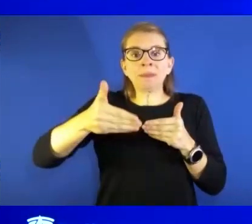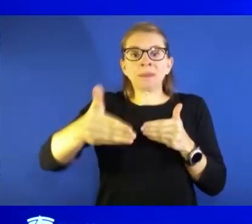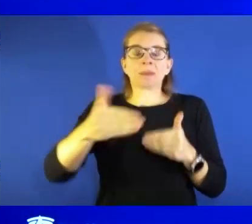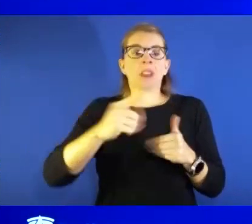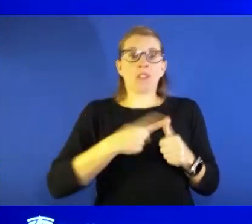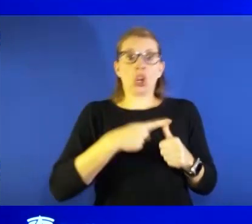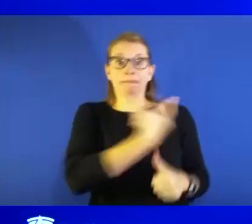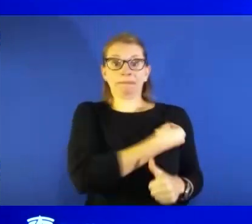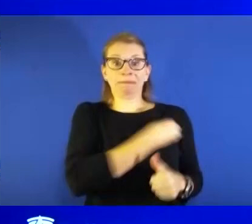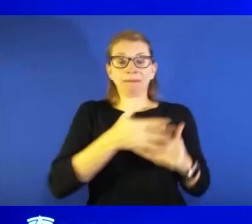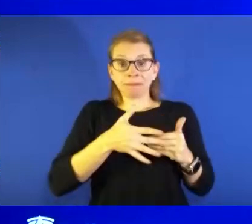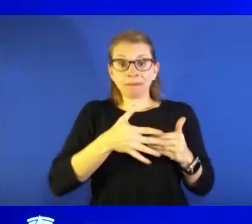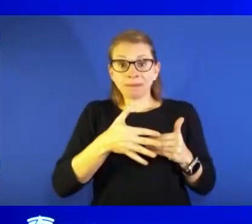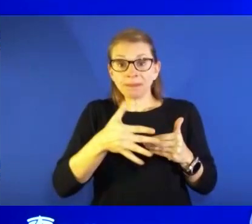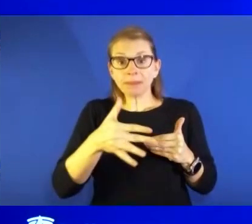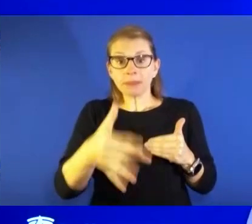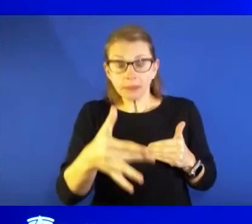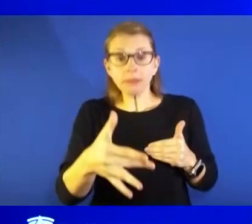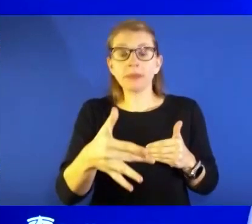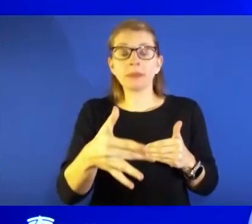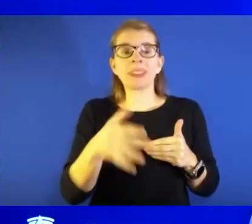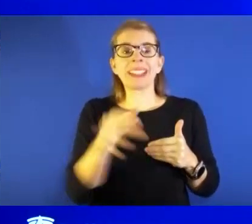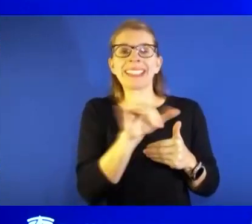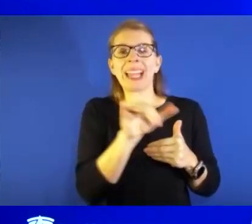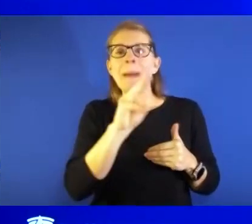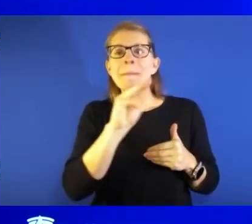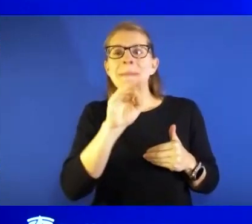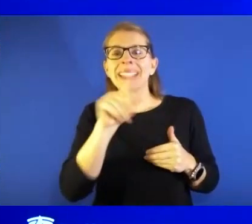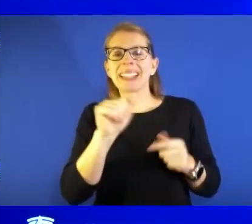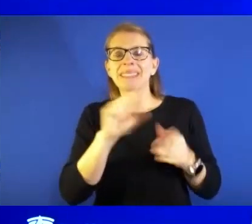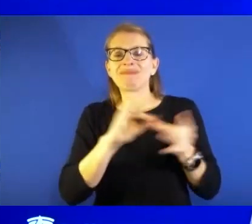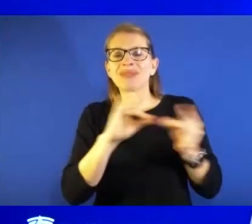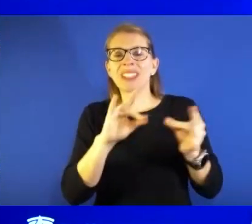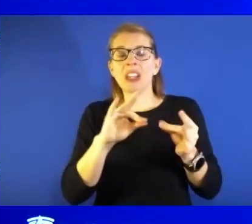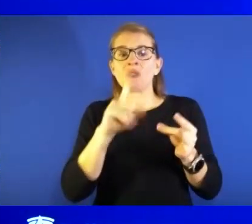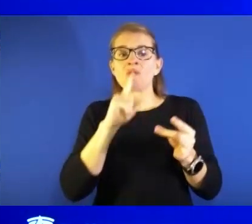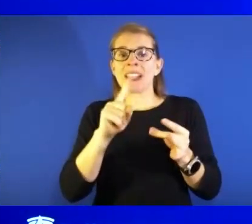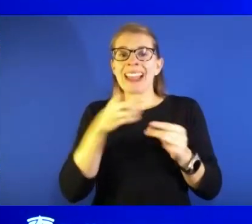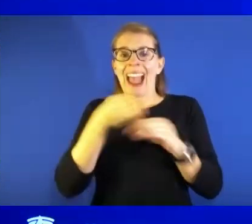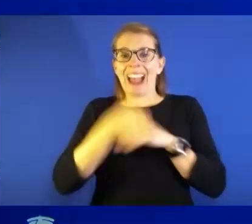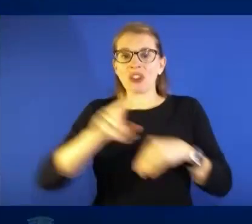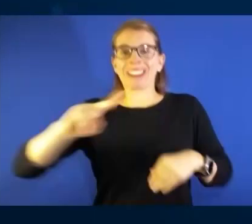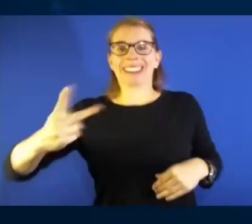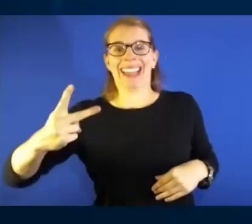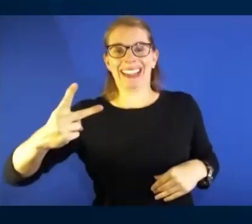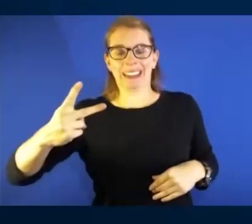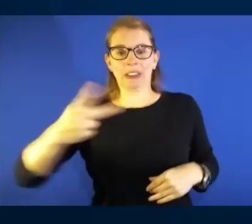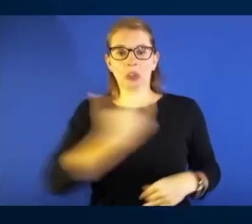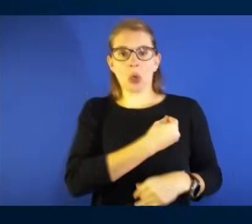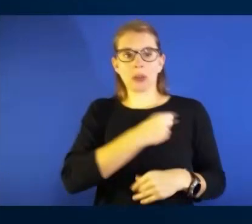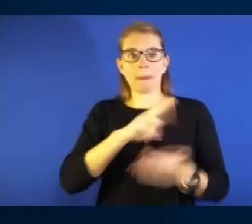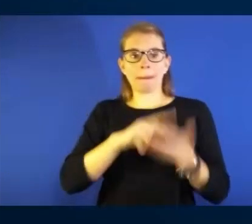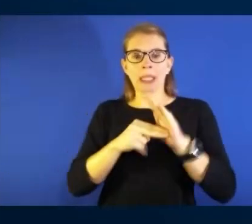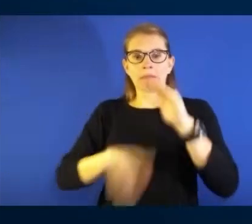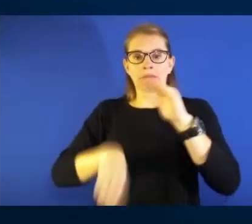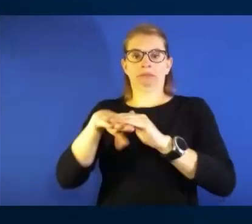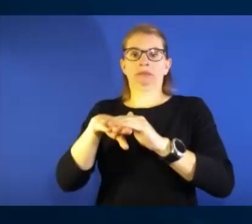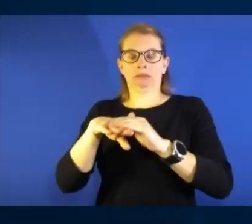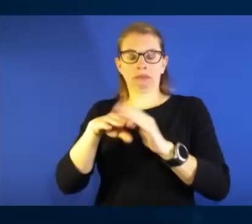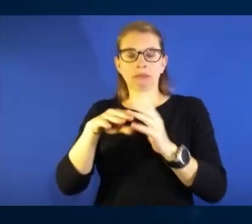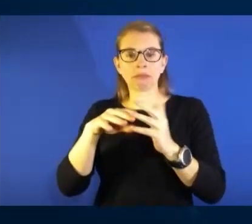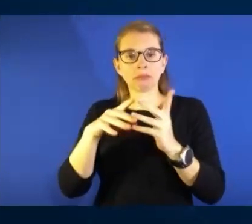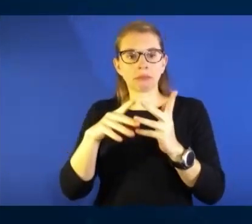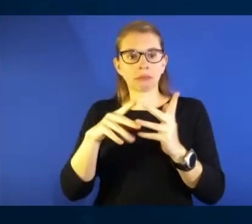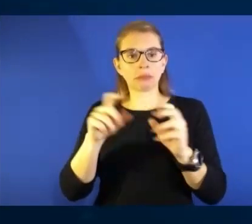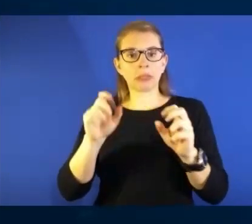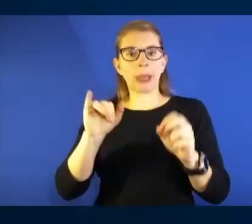course, most importantly, just like Amanda said, is really after that second dose is when you have that maximal protection. And what's the rollout going to look like? What are we going to be doing to